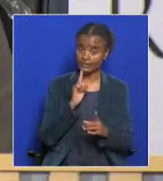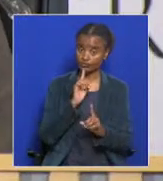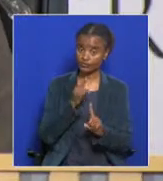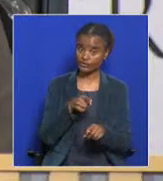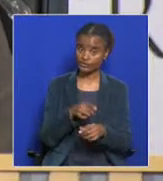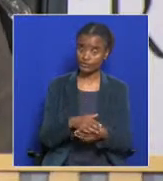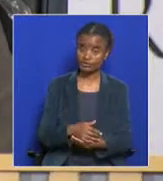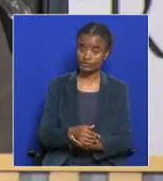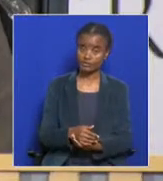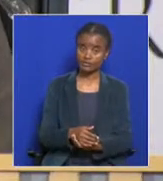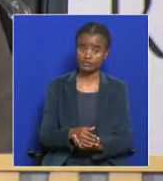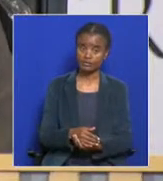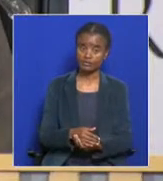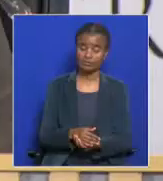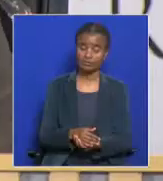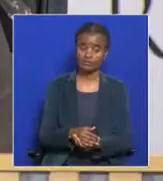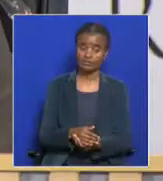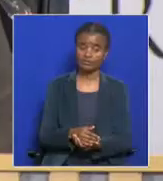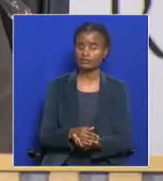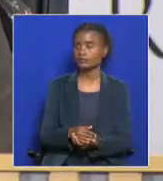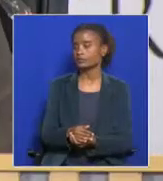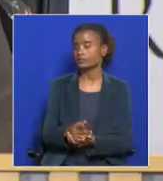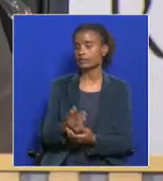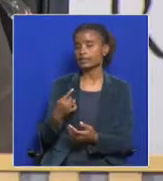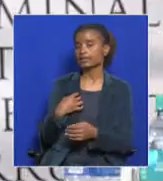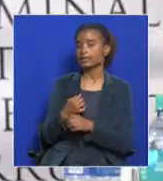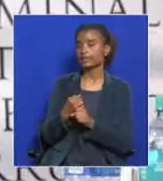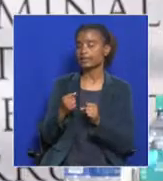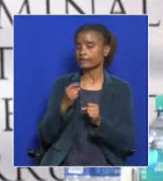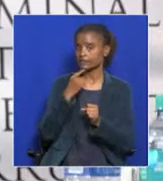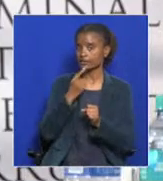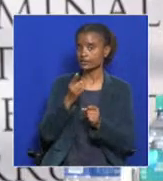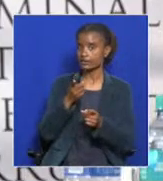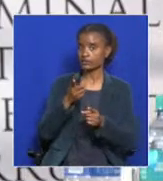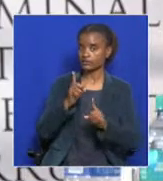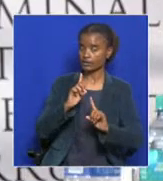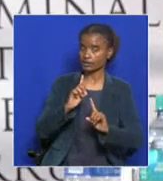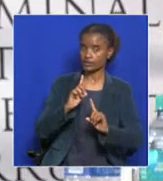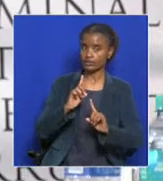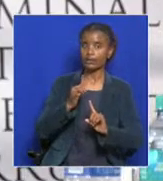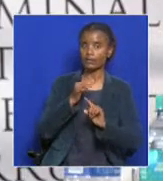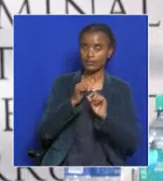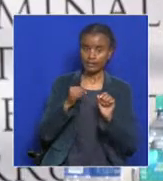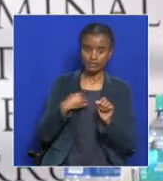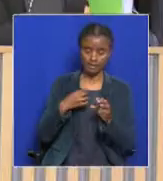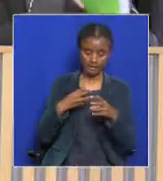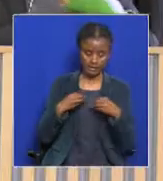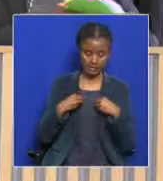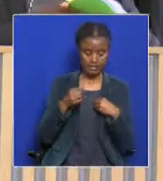He didn't say I'm instructing you, but I took it as an instruction. You know, the problem with